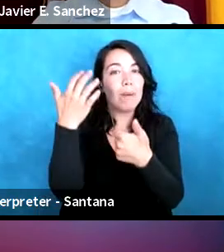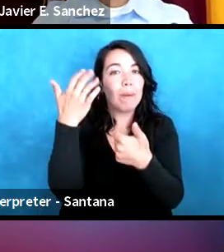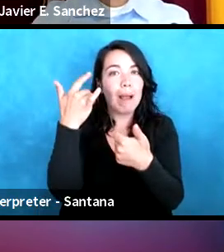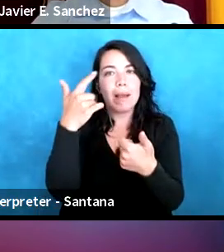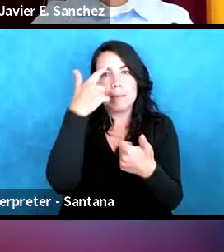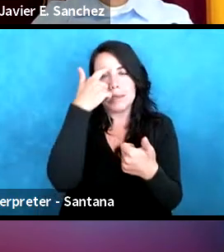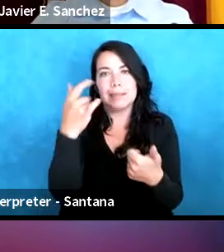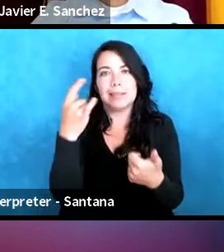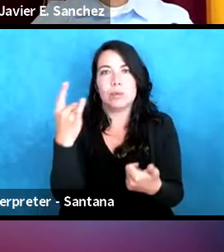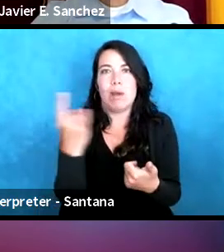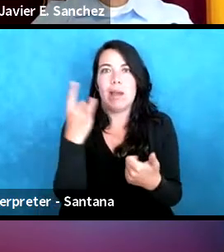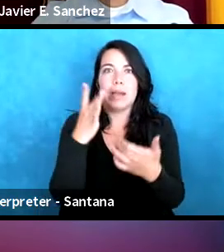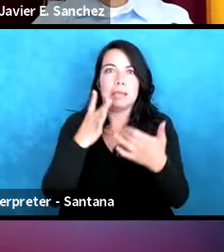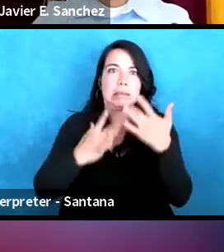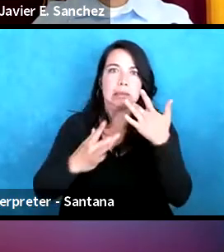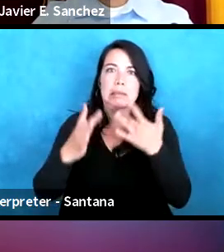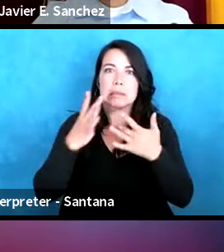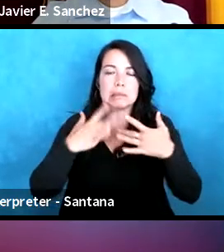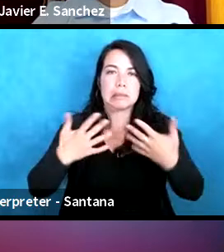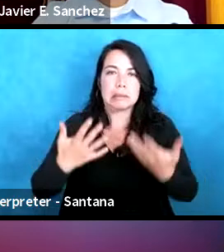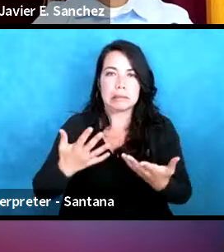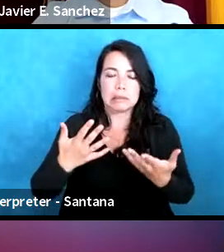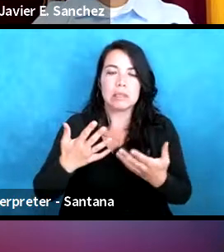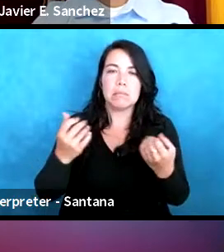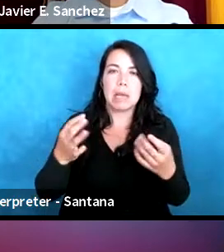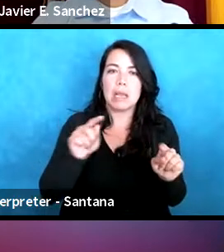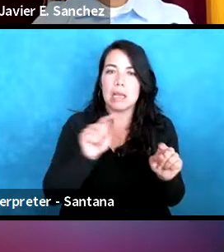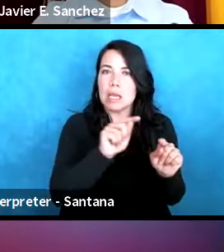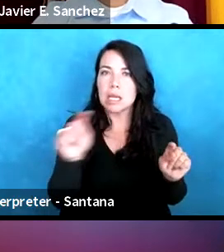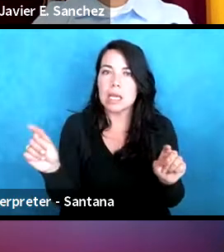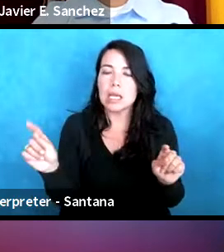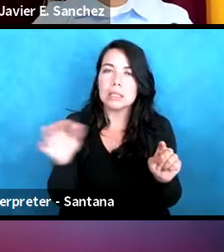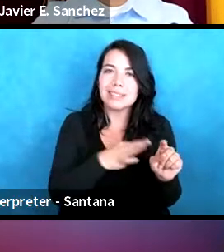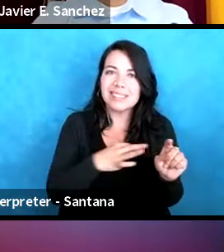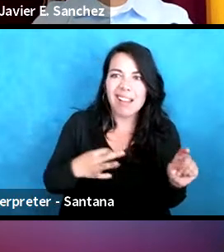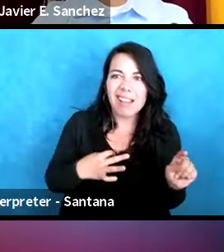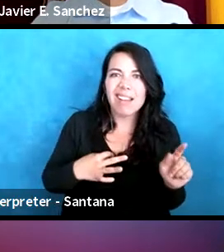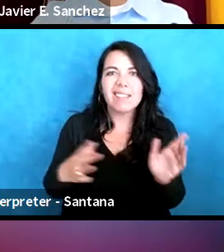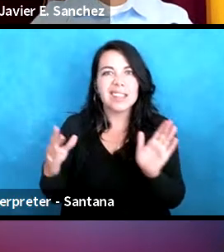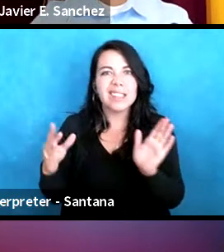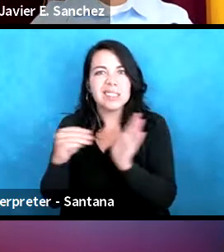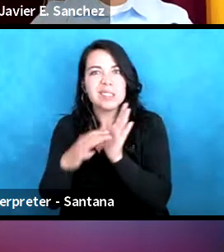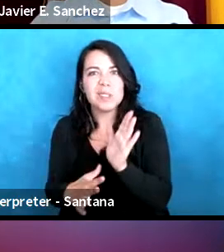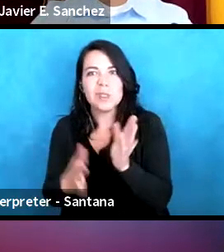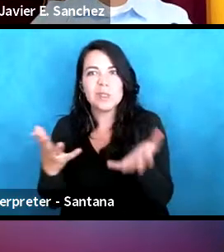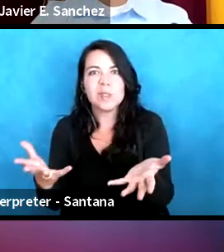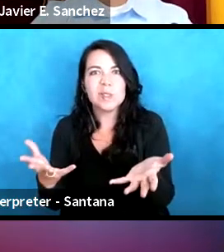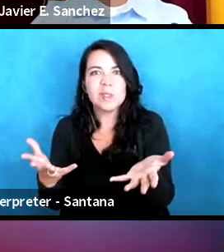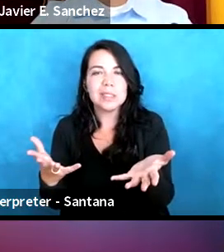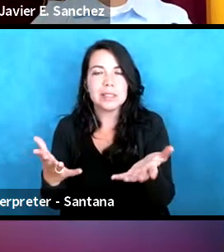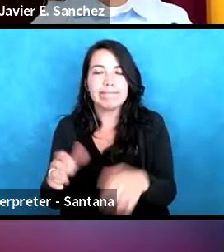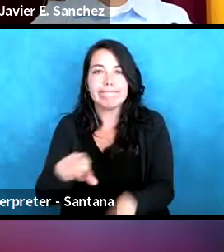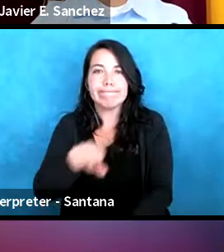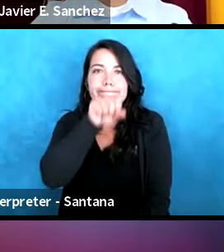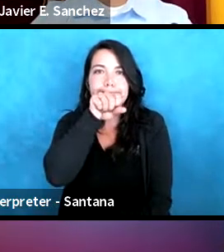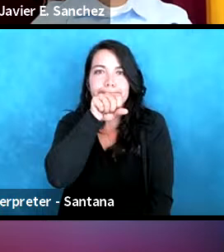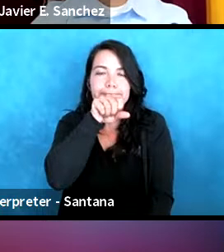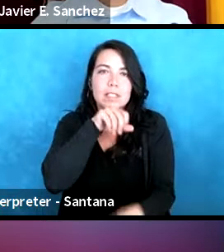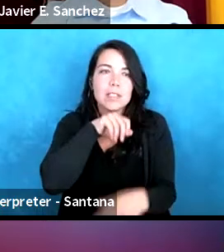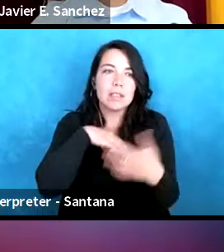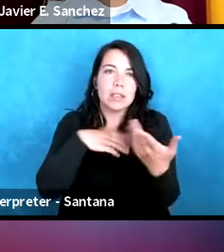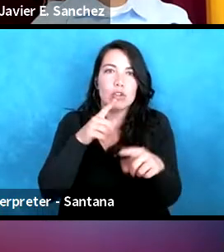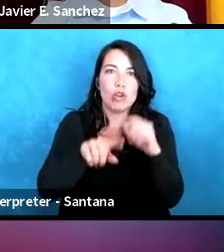and internet service. Many of our staff and our students struggled because of